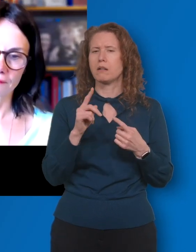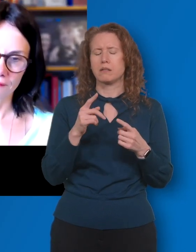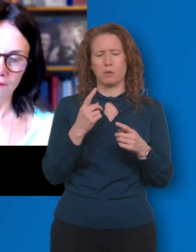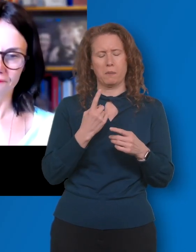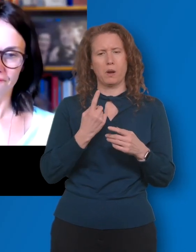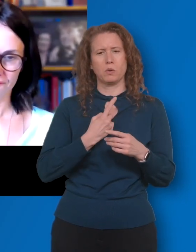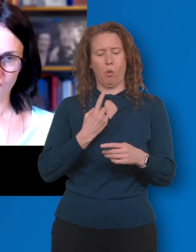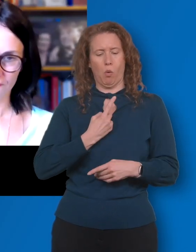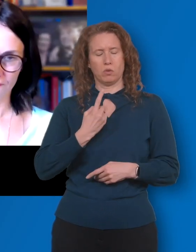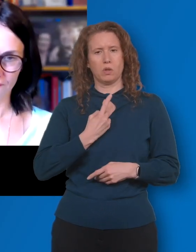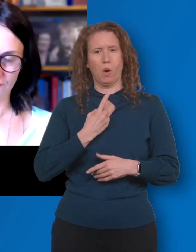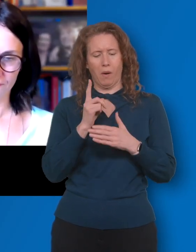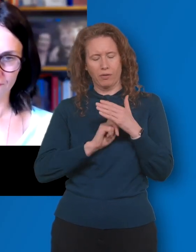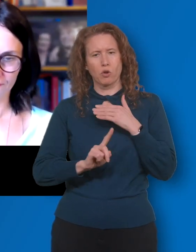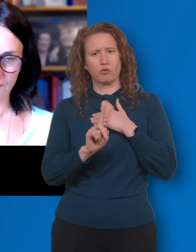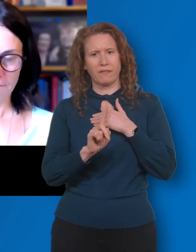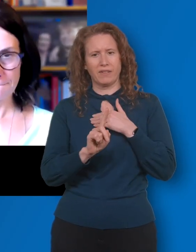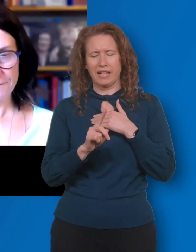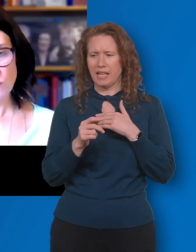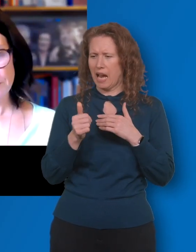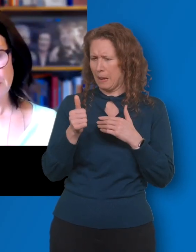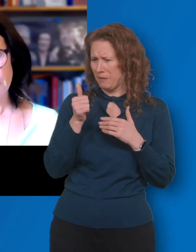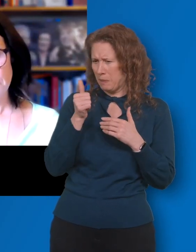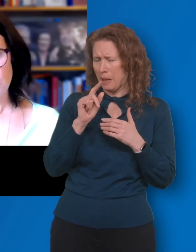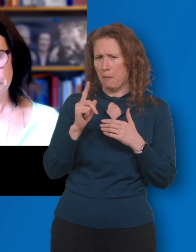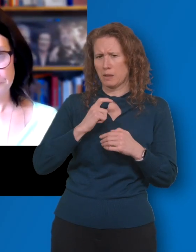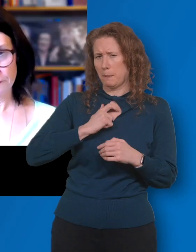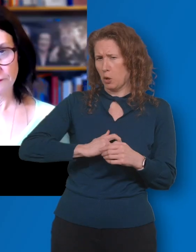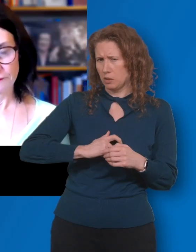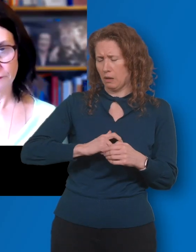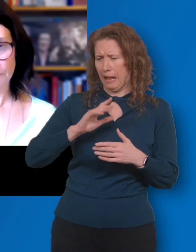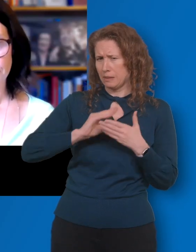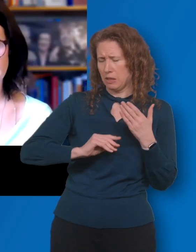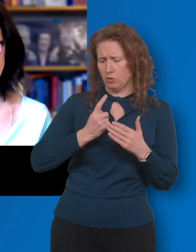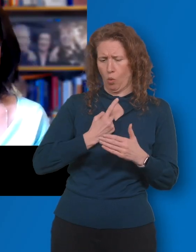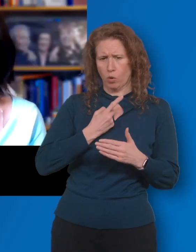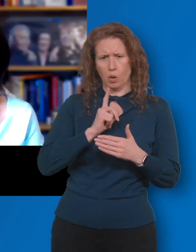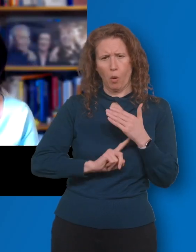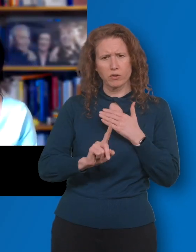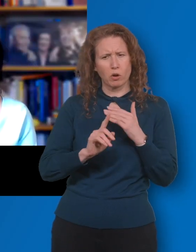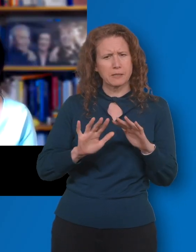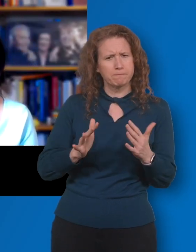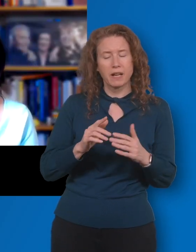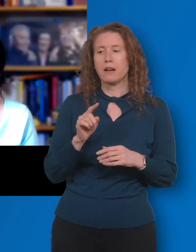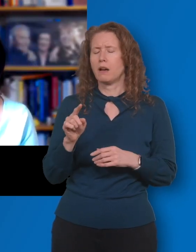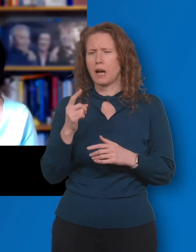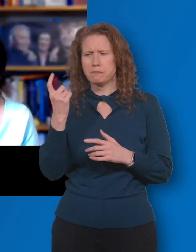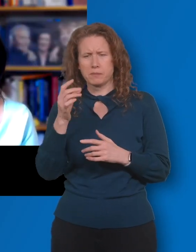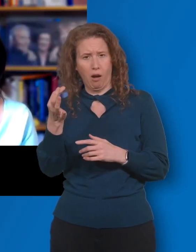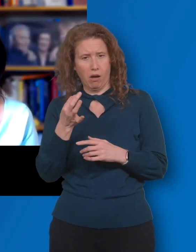autoethnography, something I'm familiar with, but I've not had any personal experience of. So somebody's asking, how can we distance